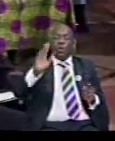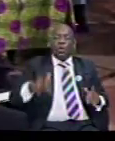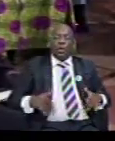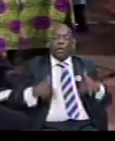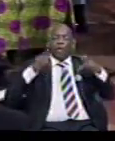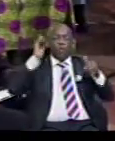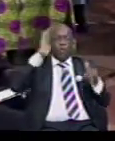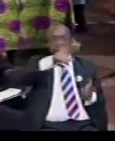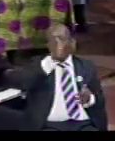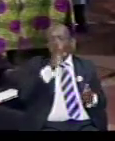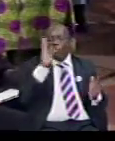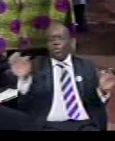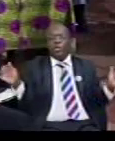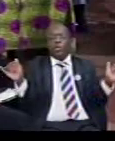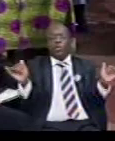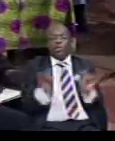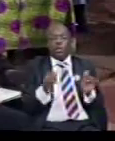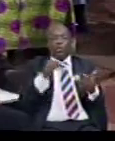again.